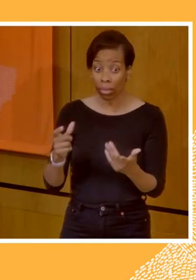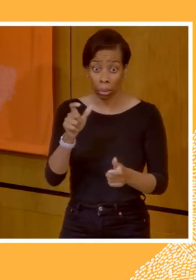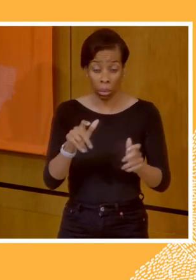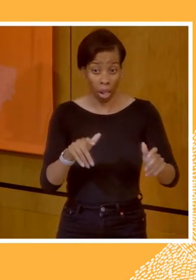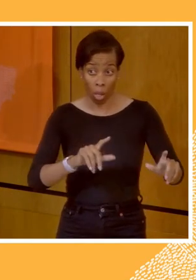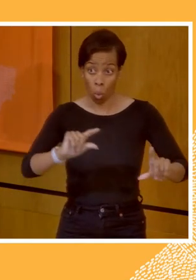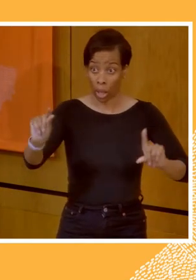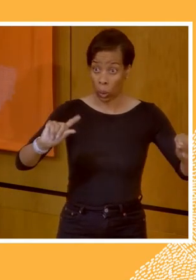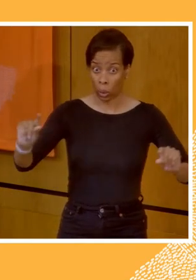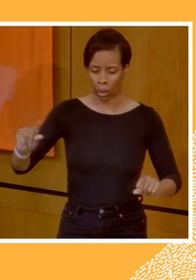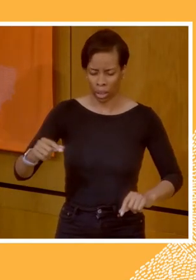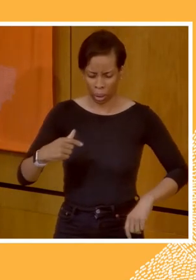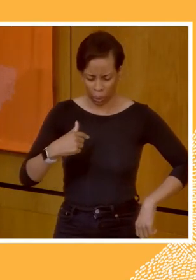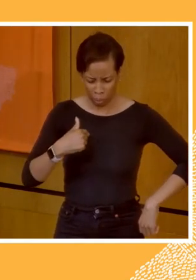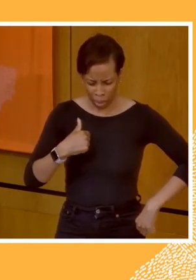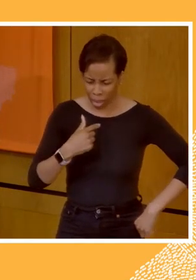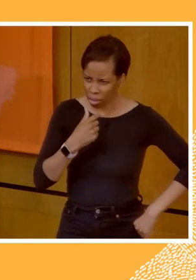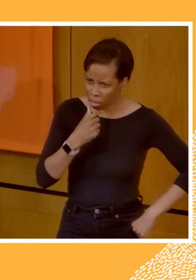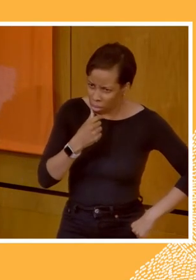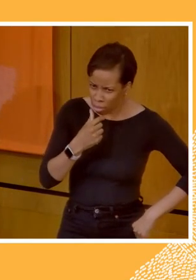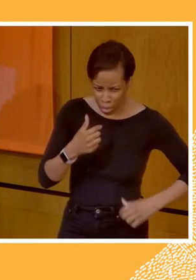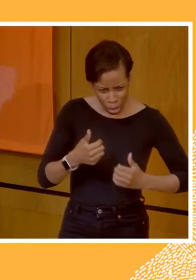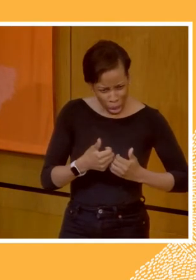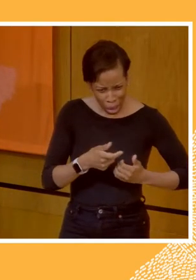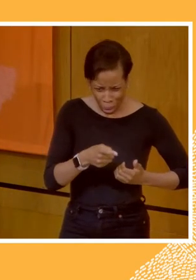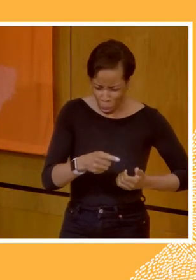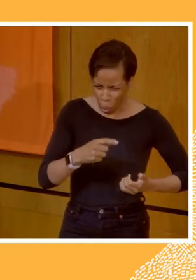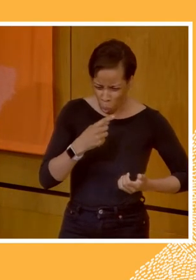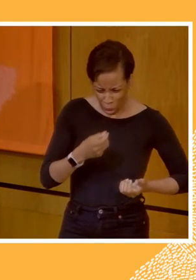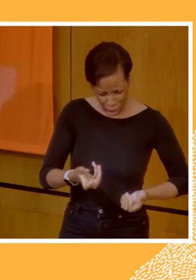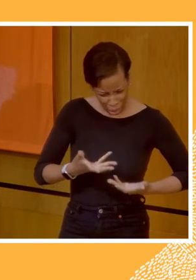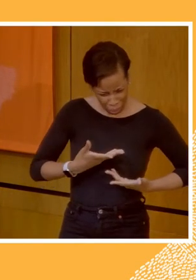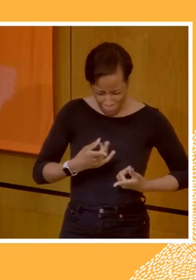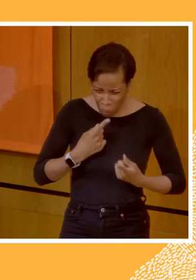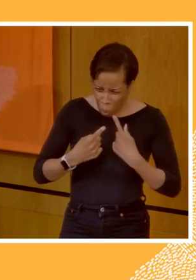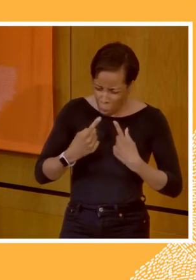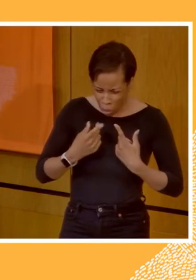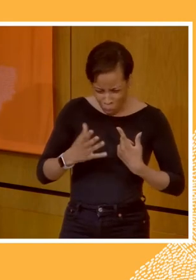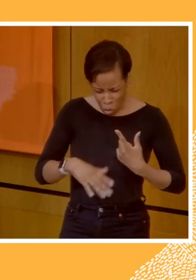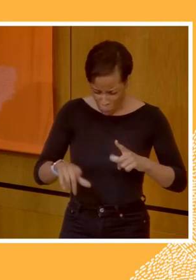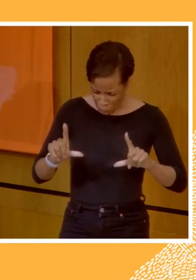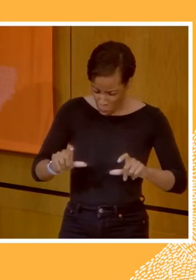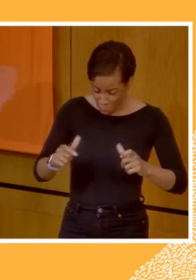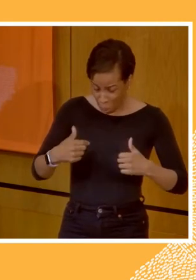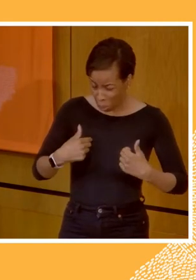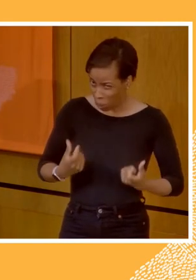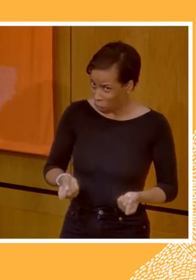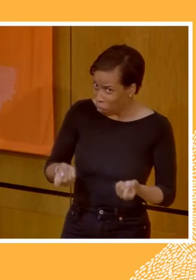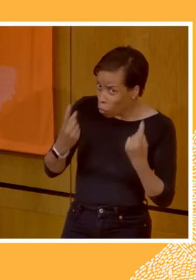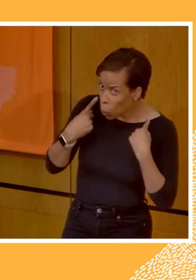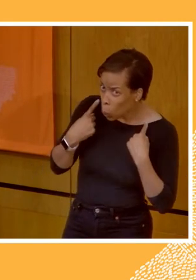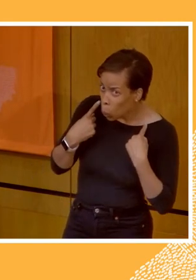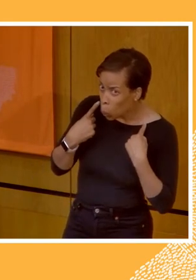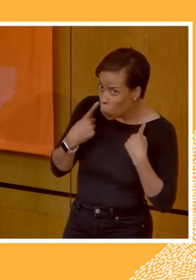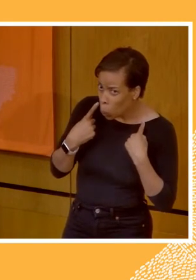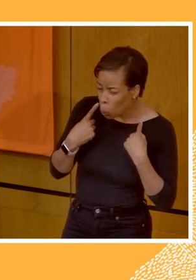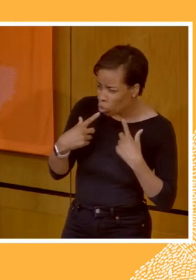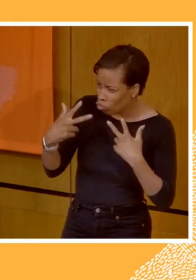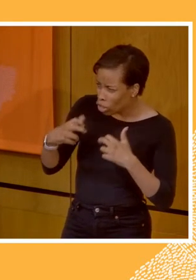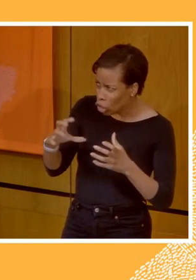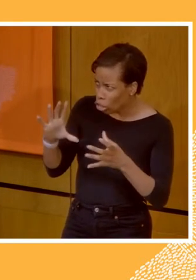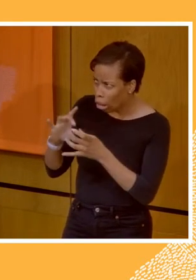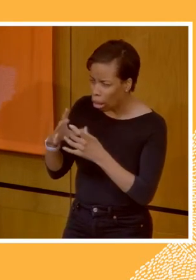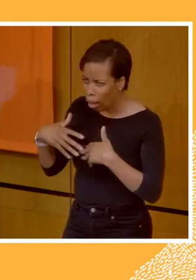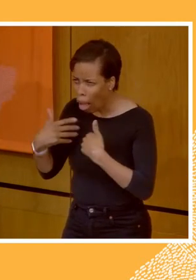all questioning myself, how is this one going to give us the information we would need in this research of climate and